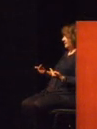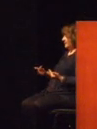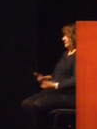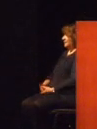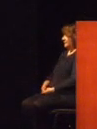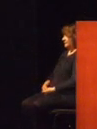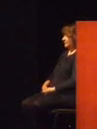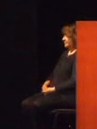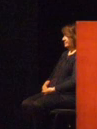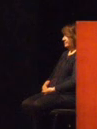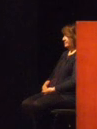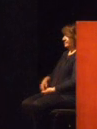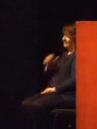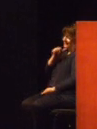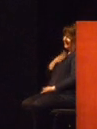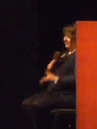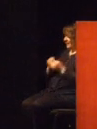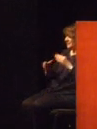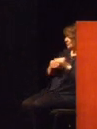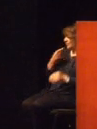And it's not my story to tell.